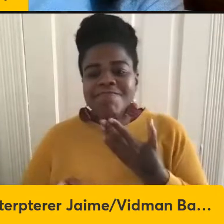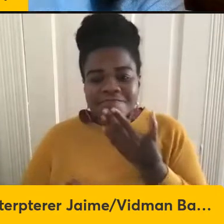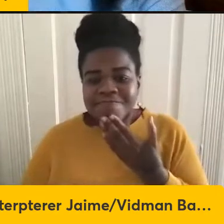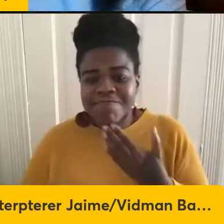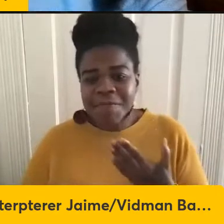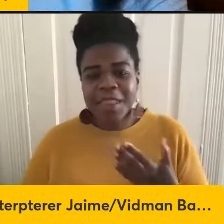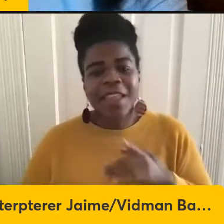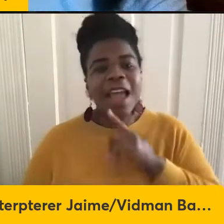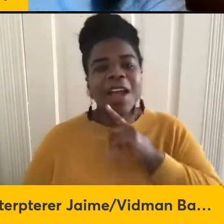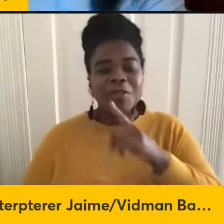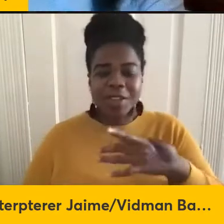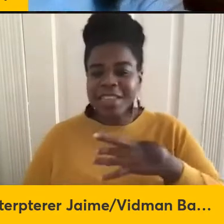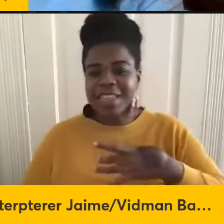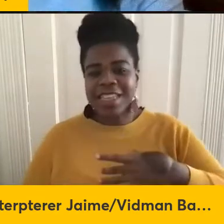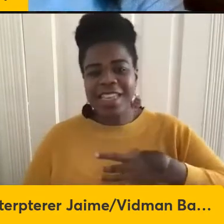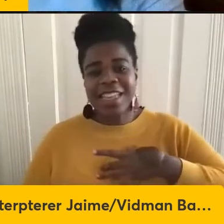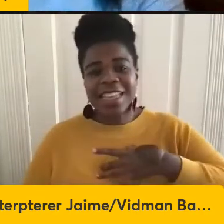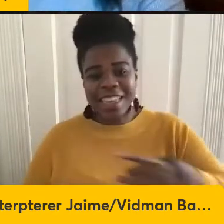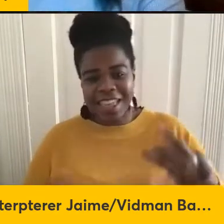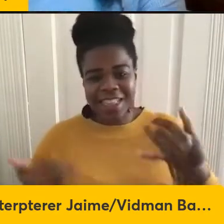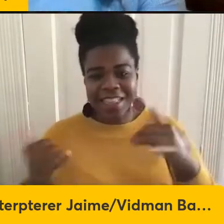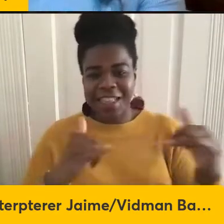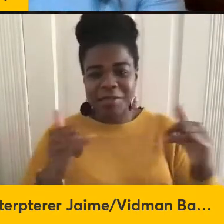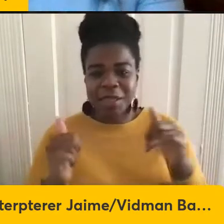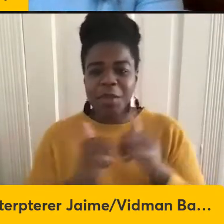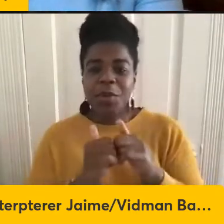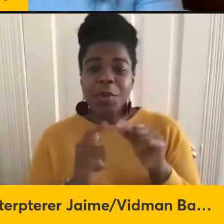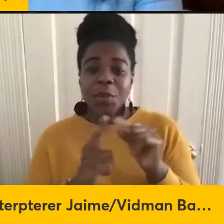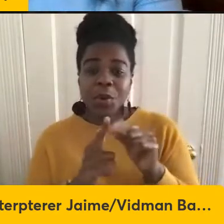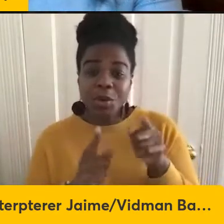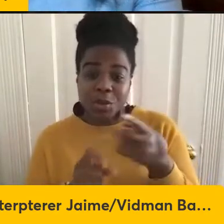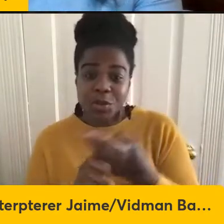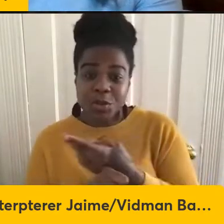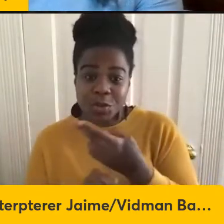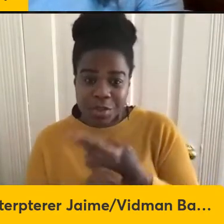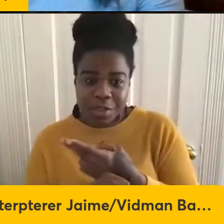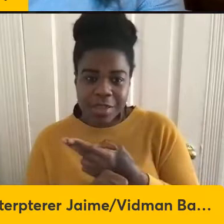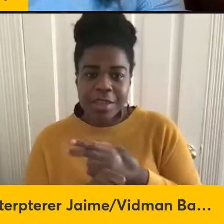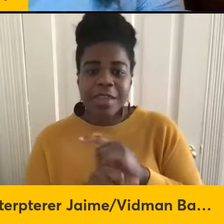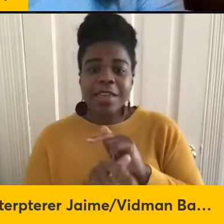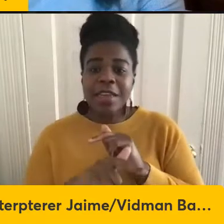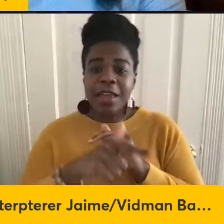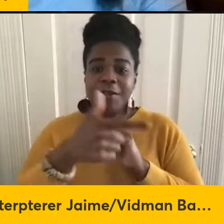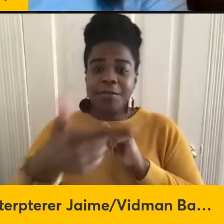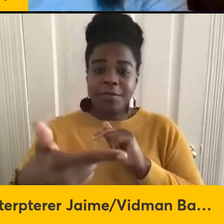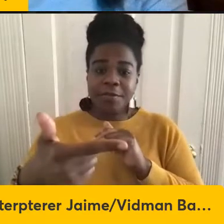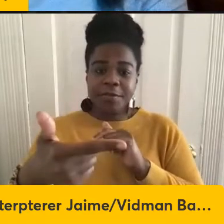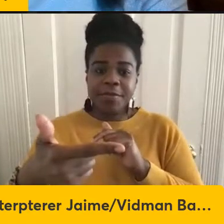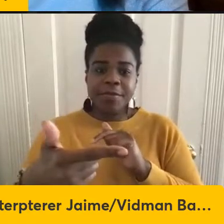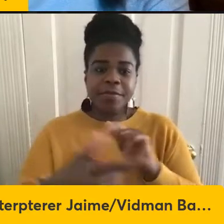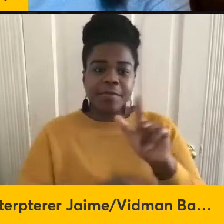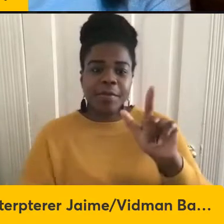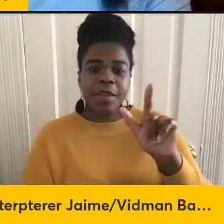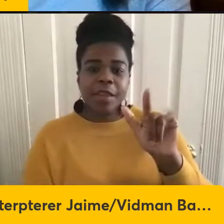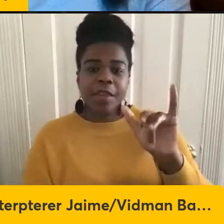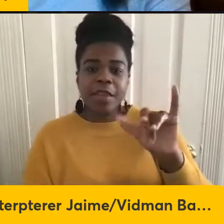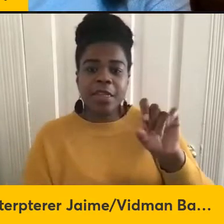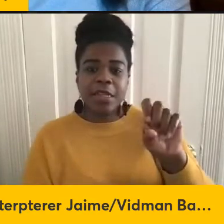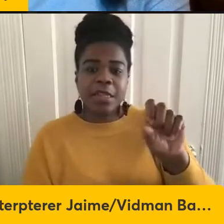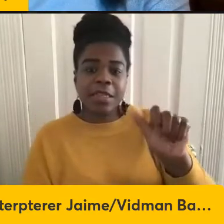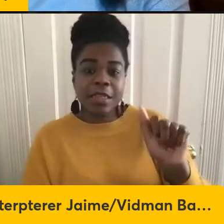love that play on words that you use. I'm going to pass it over to Lisa